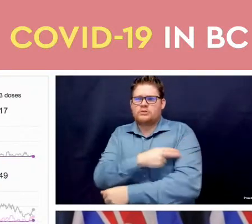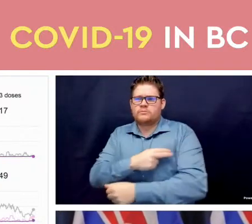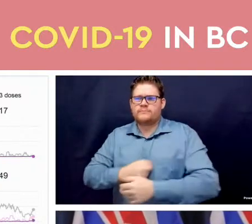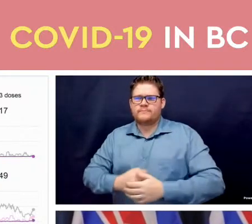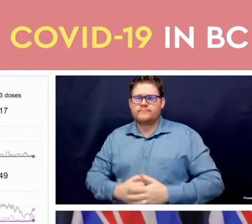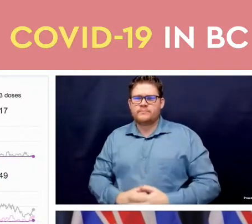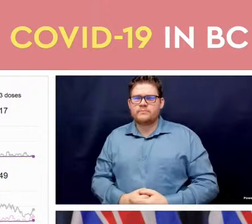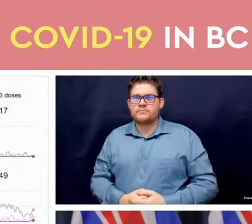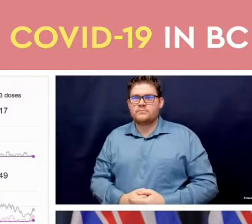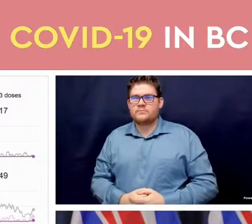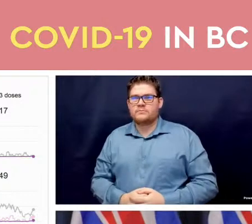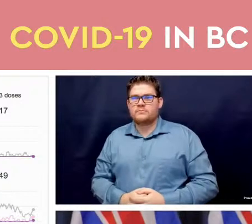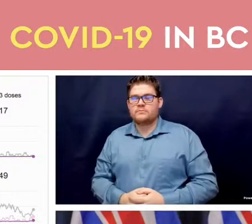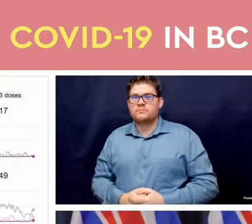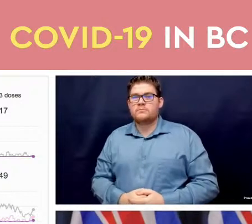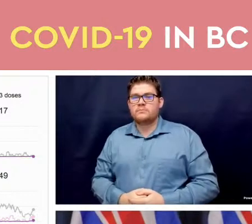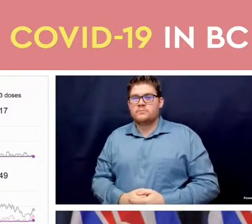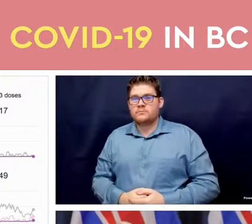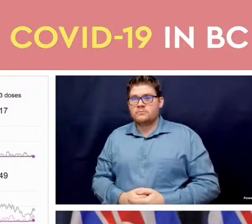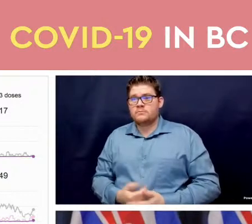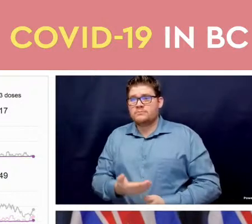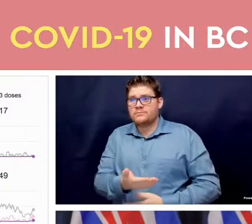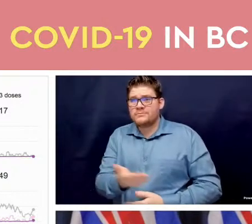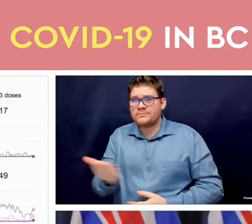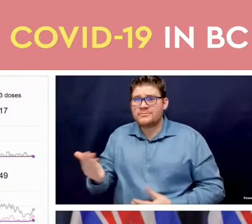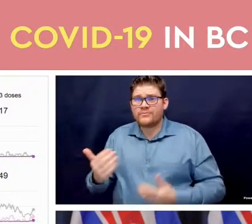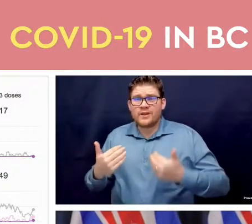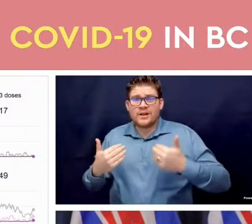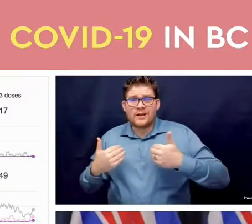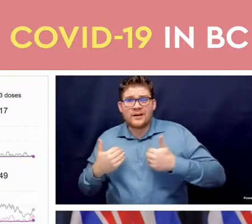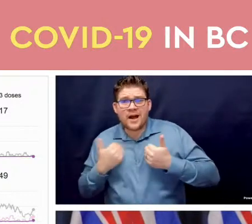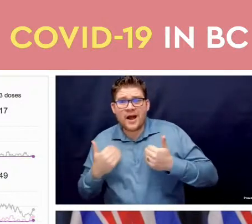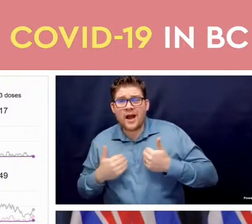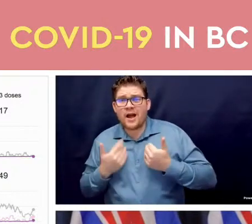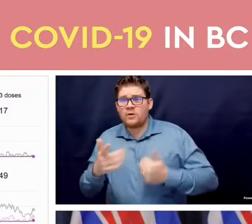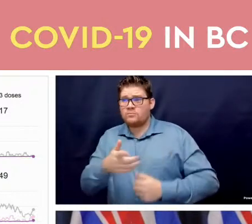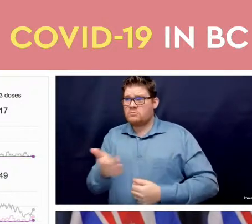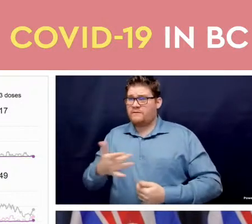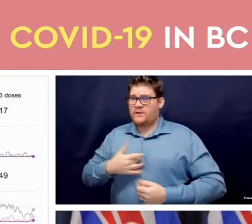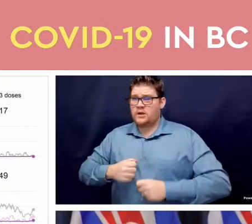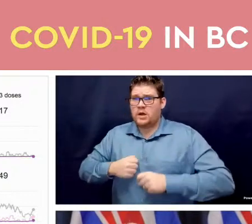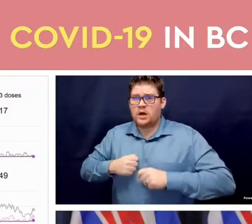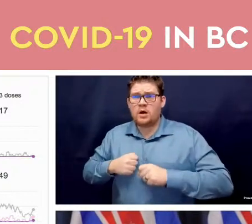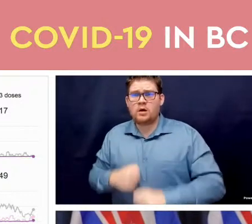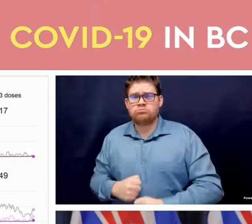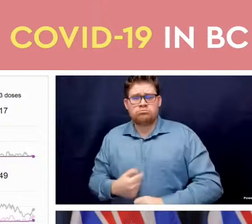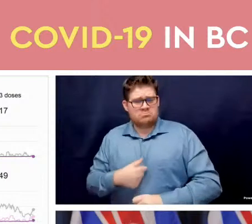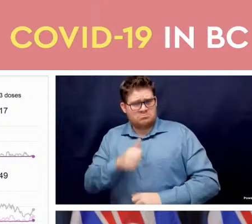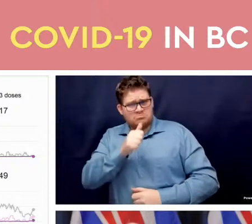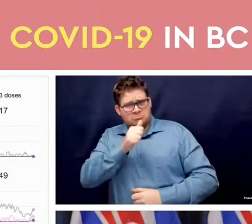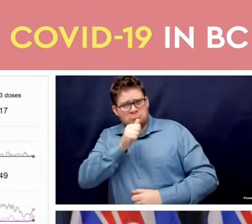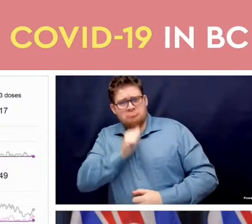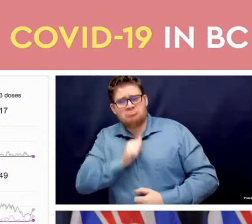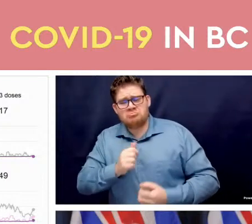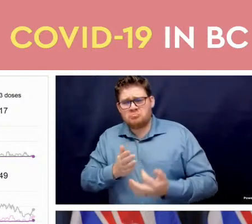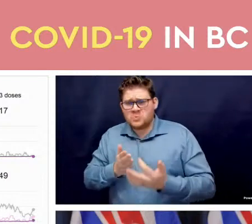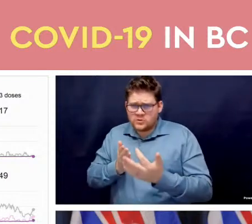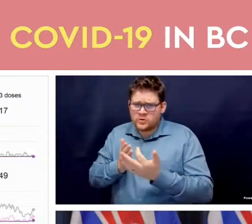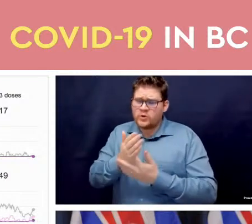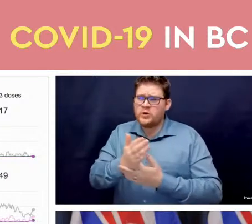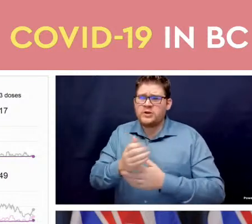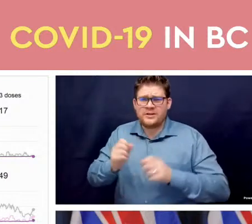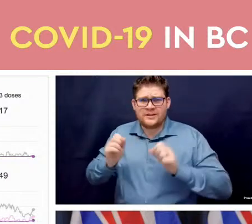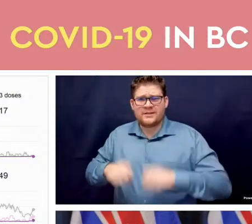younger and feel like you can get through this, we are still seeing high rates of hospitalization in younger people who don't have